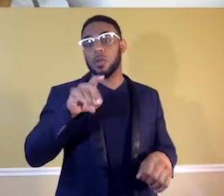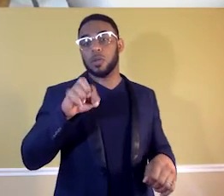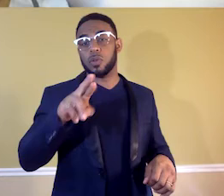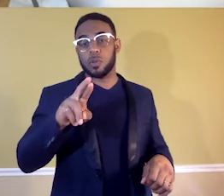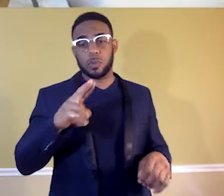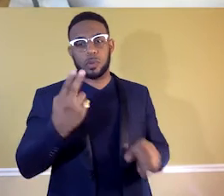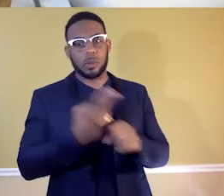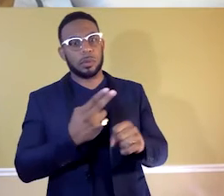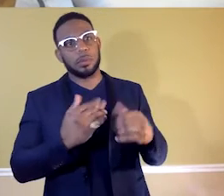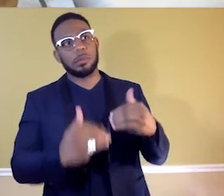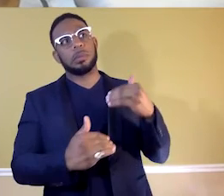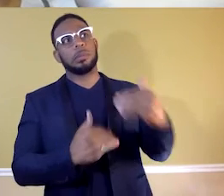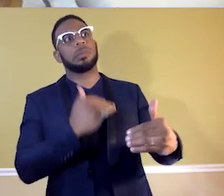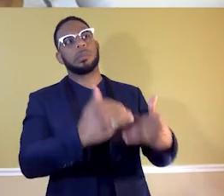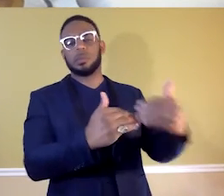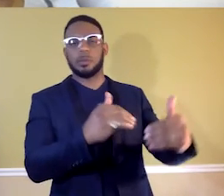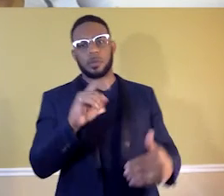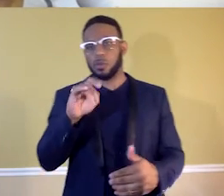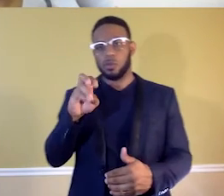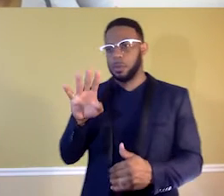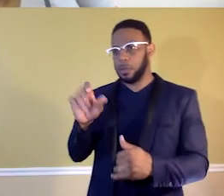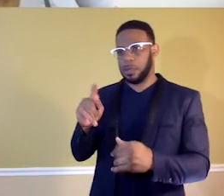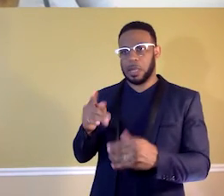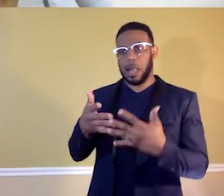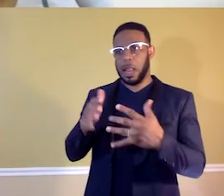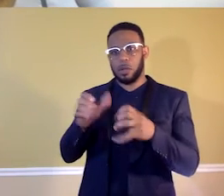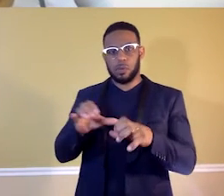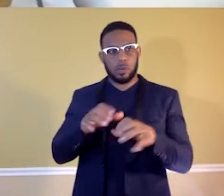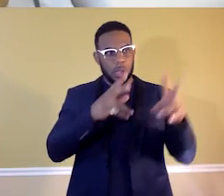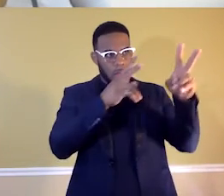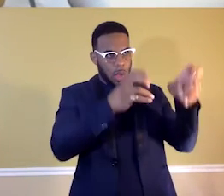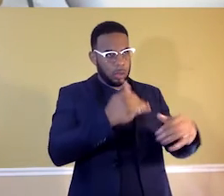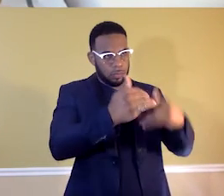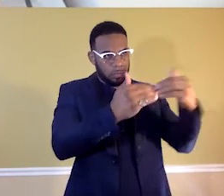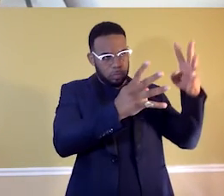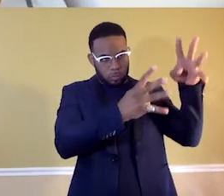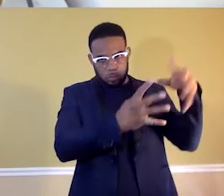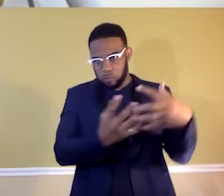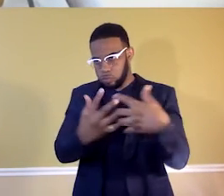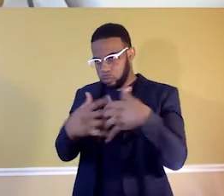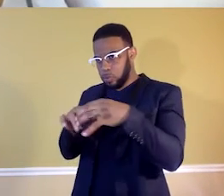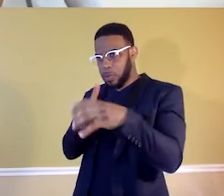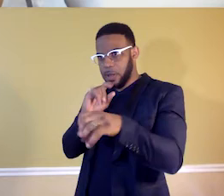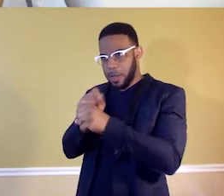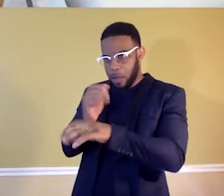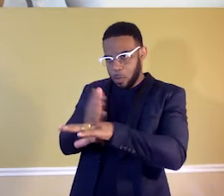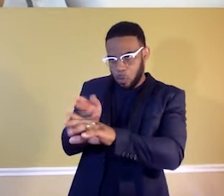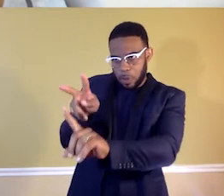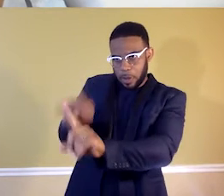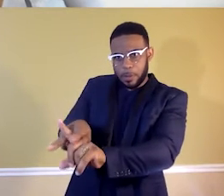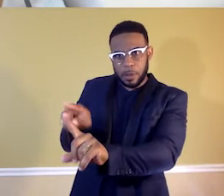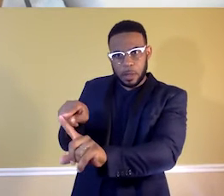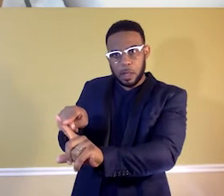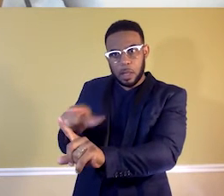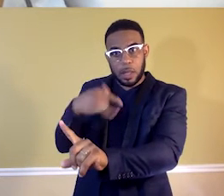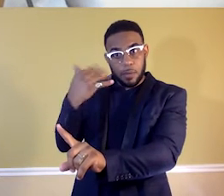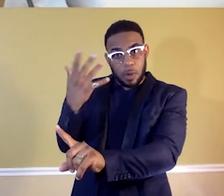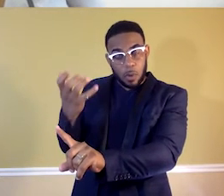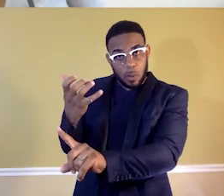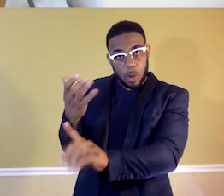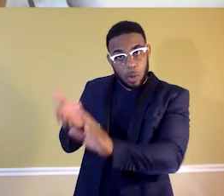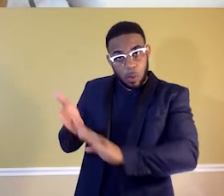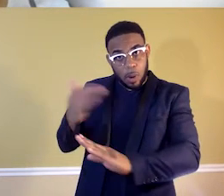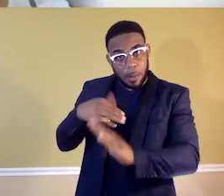going through a bunch of steps. What Streamlit allows you to do is just take those steps and make it into an actual usable application. So if I want to run